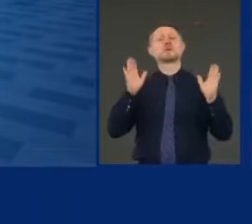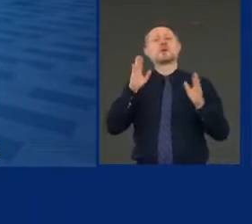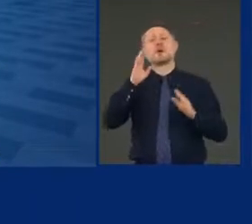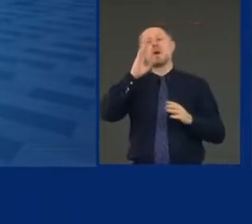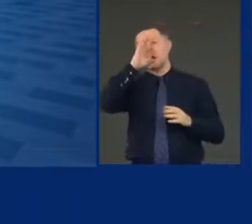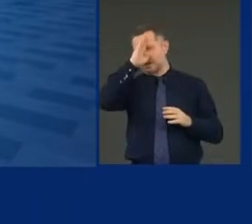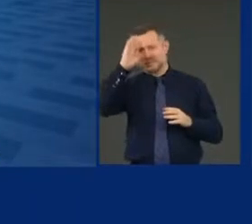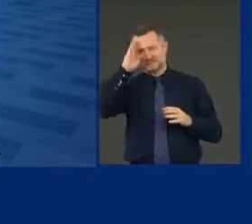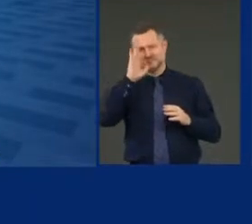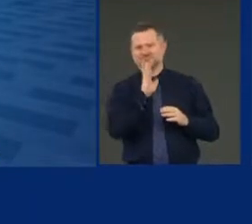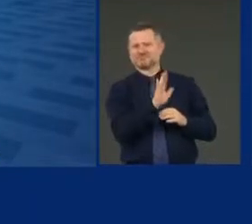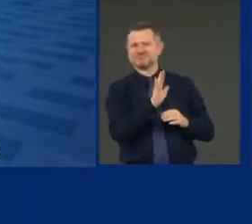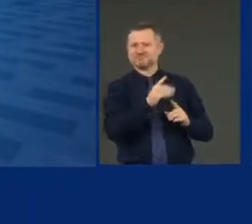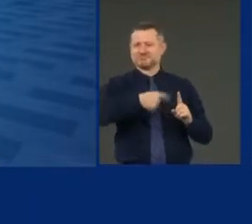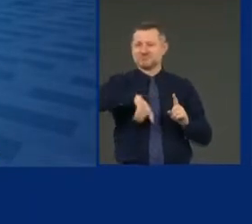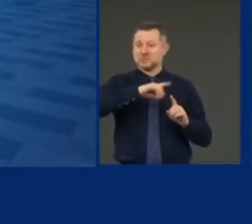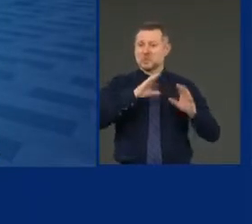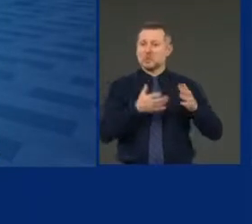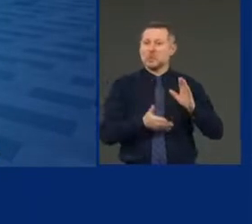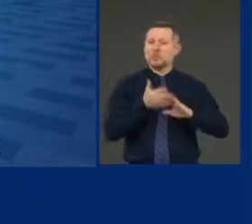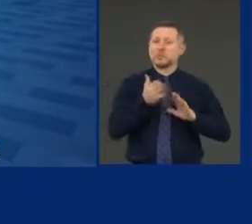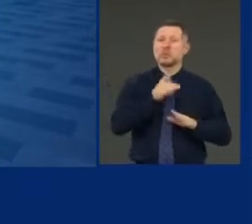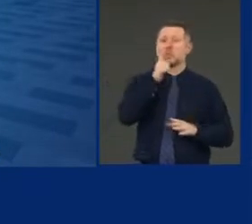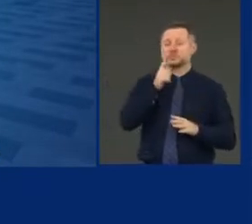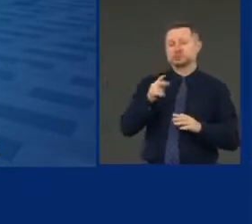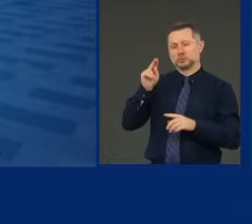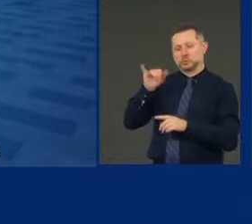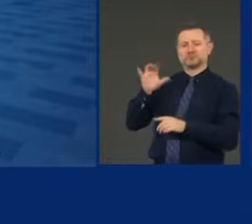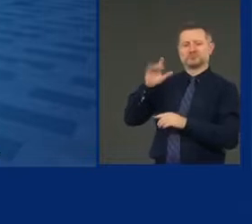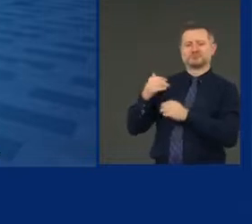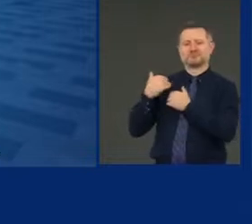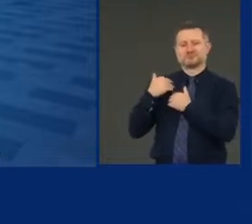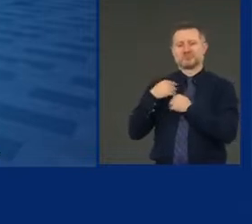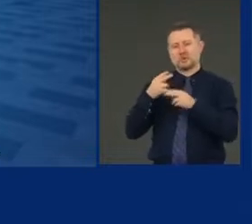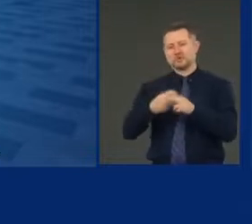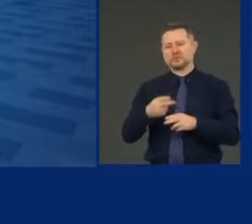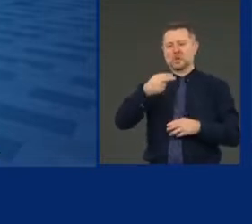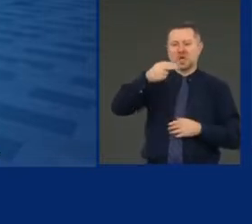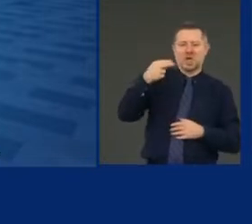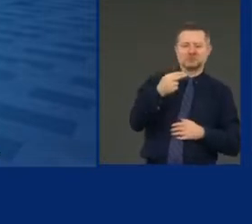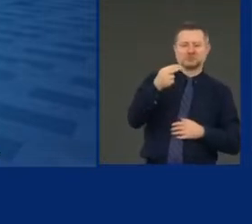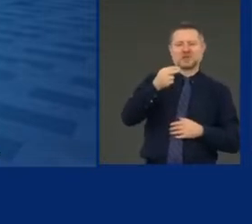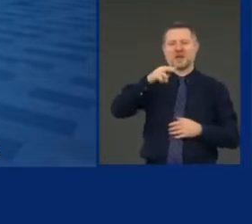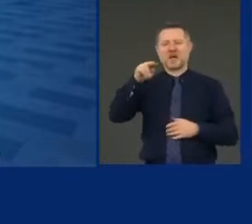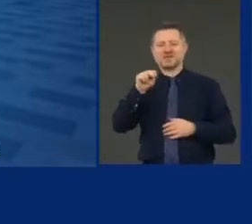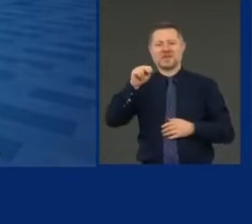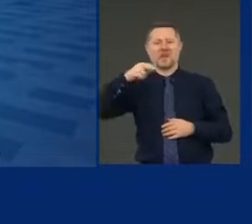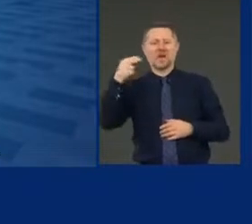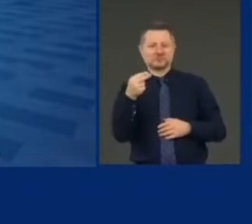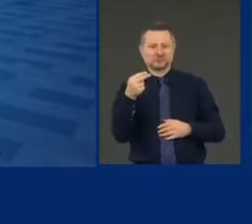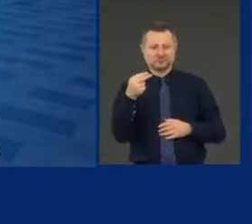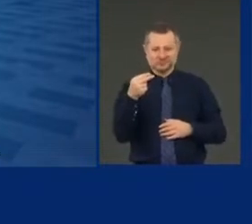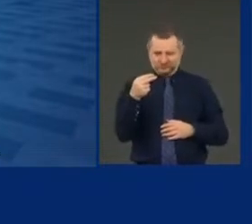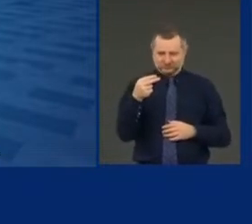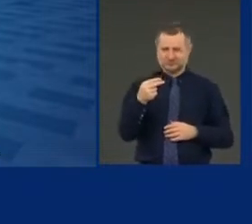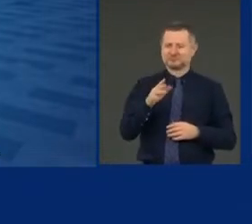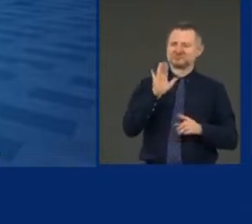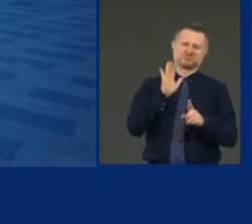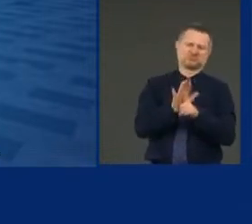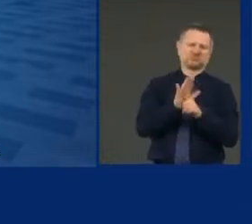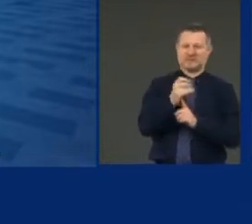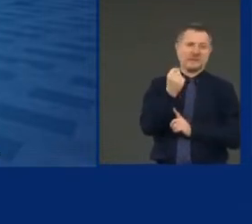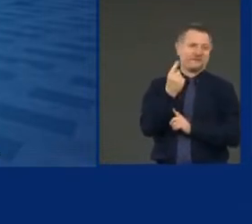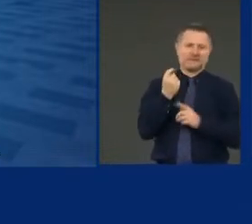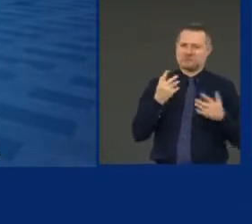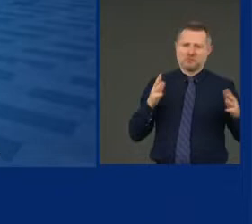City, operated by New York City, called the H&H hospitals. But there are only 11 of them. The